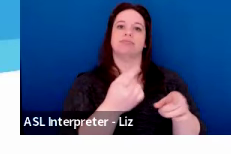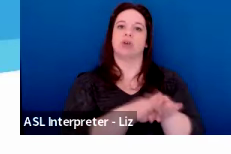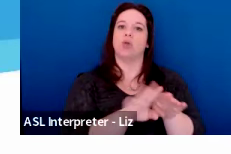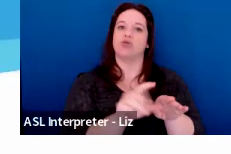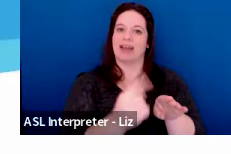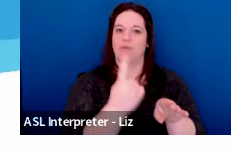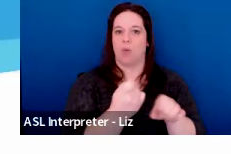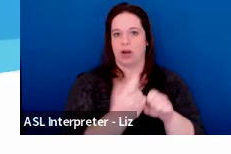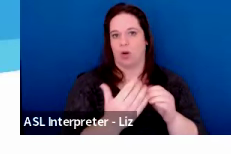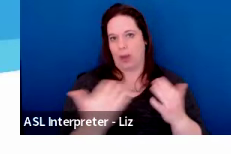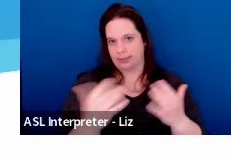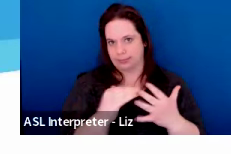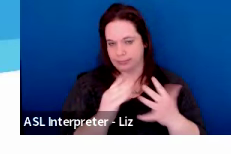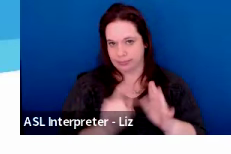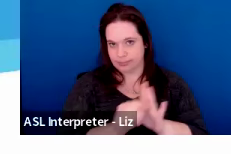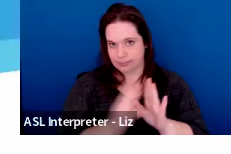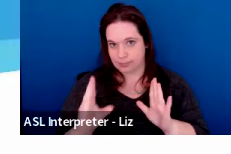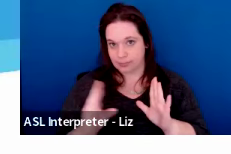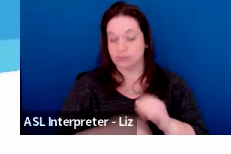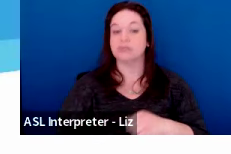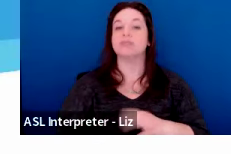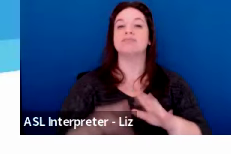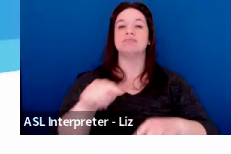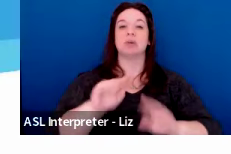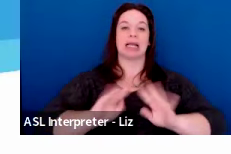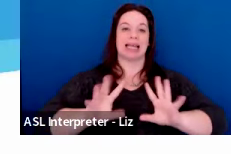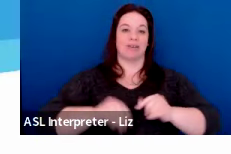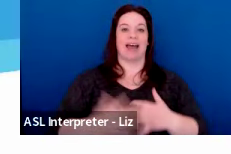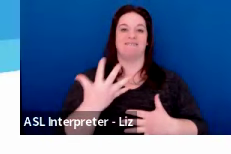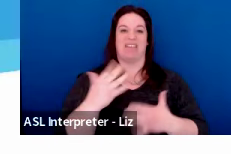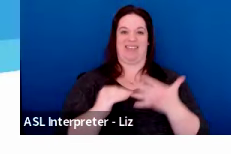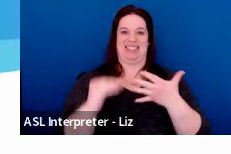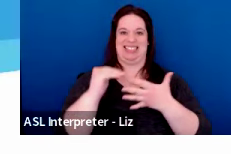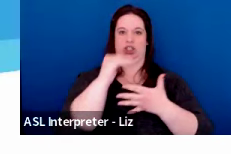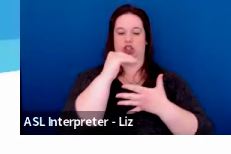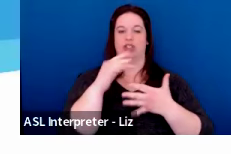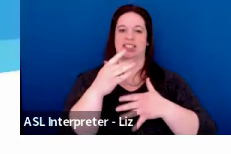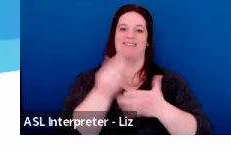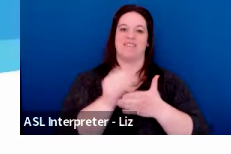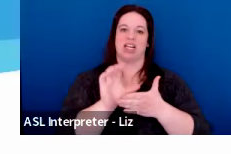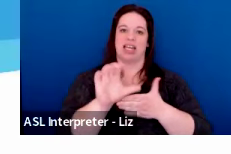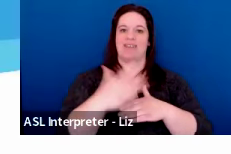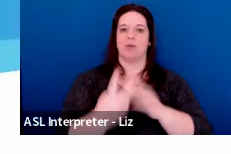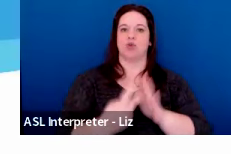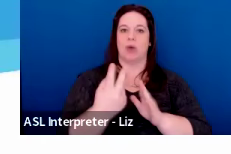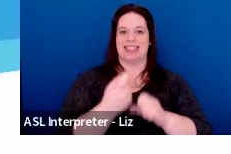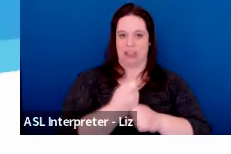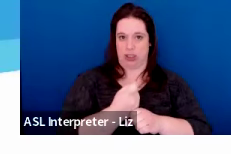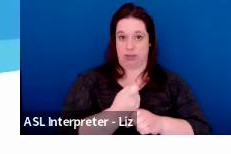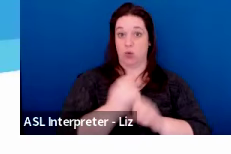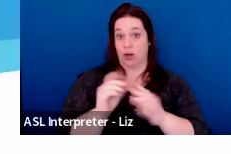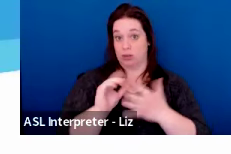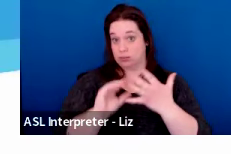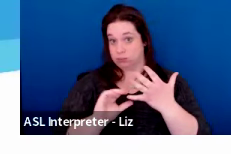funding available. We have 5 tiers of funding available twice a year. So if your organization receive a tier 1